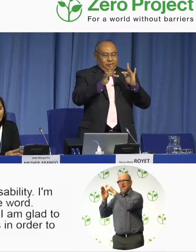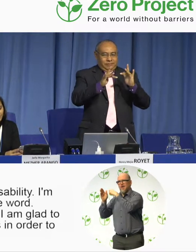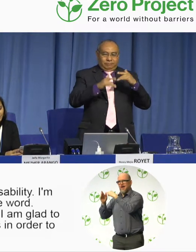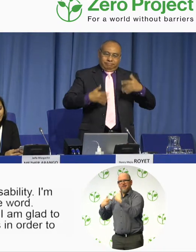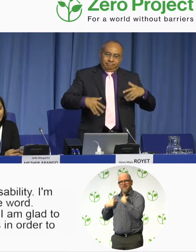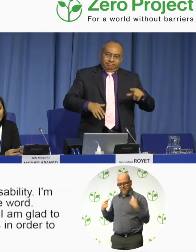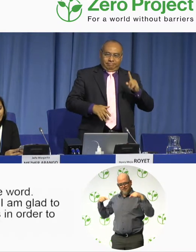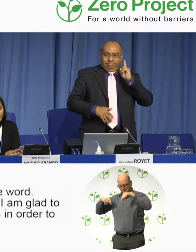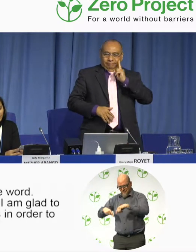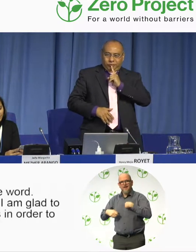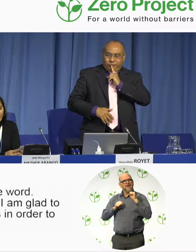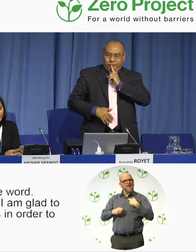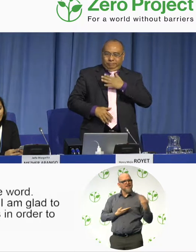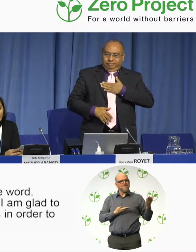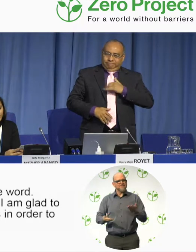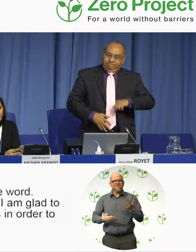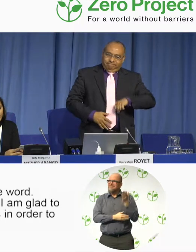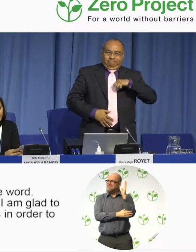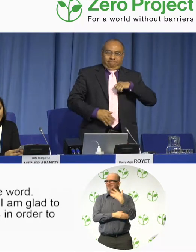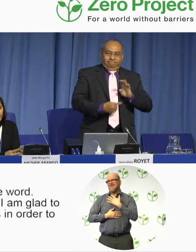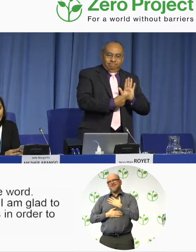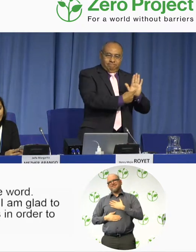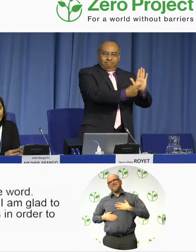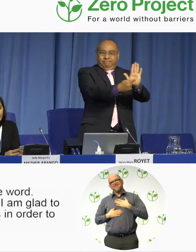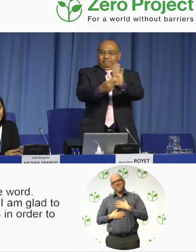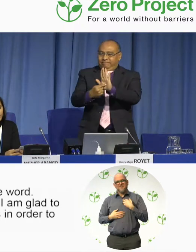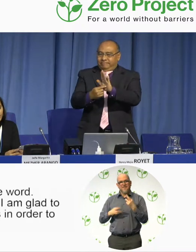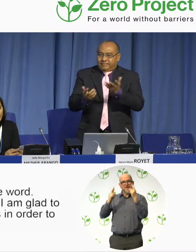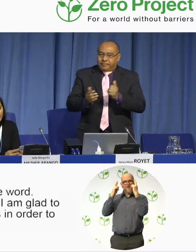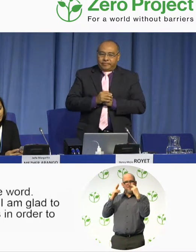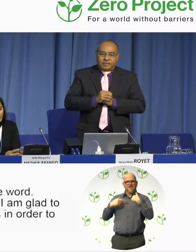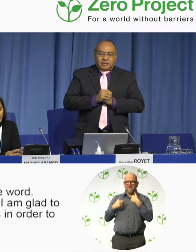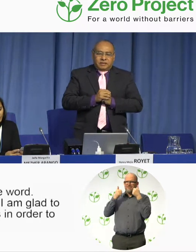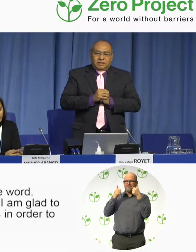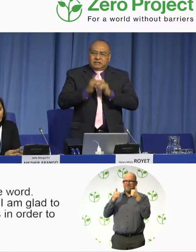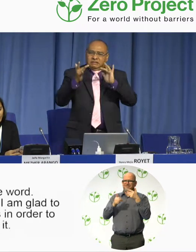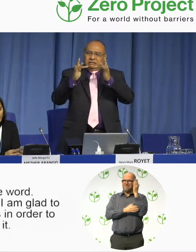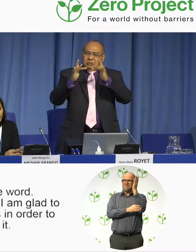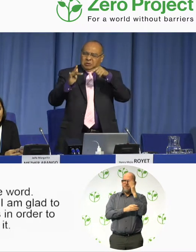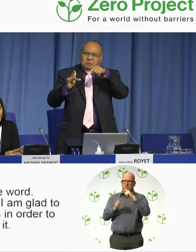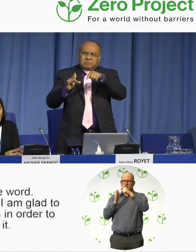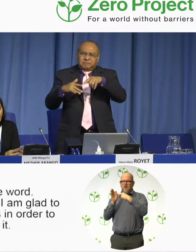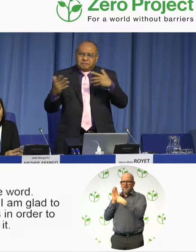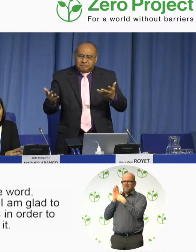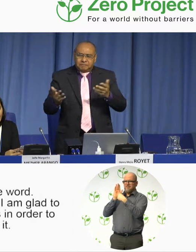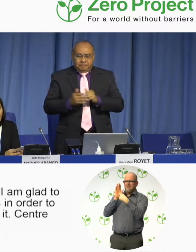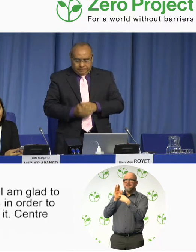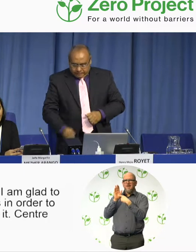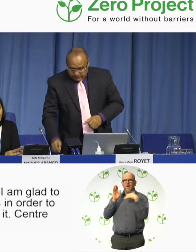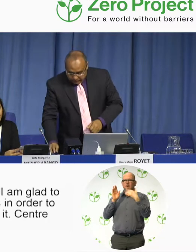us in order to present the Centro de Relevo project. We are very proud of it.